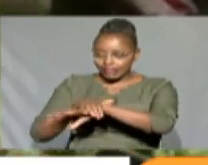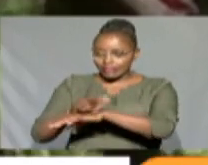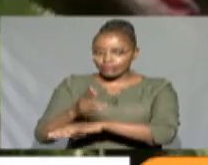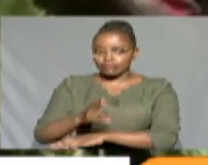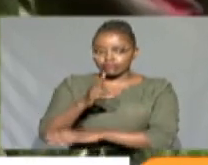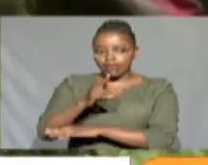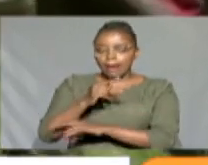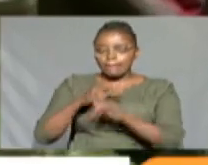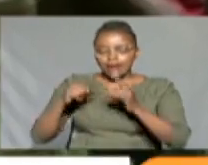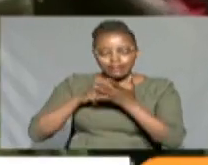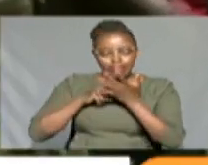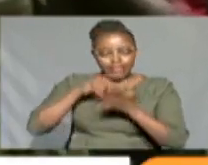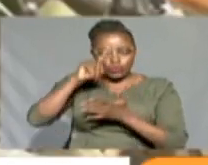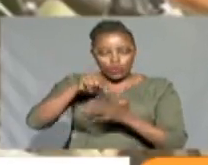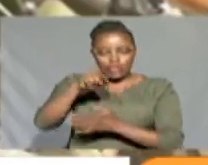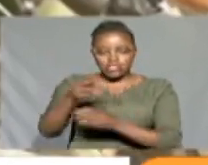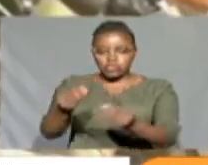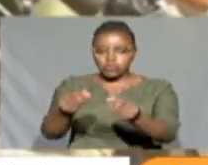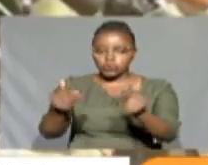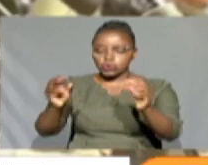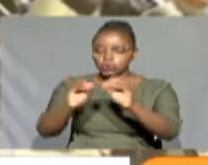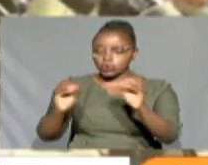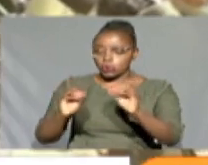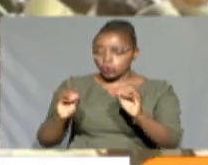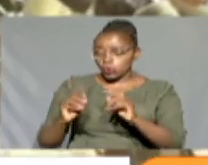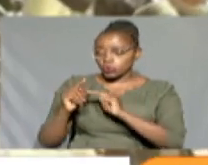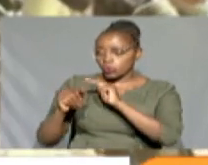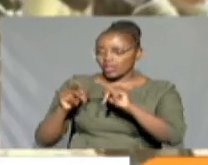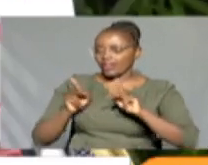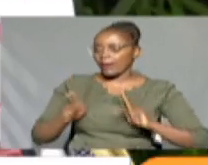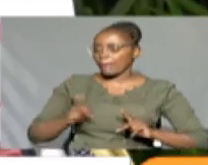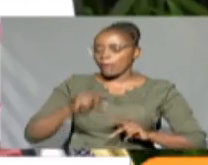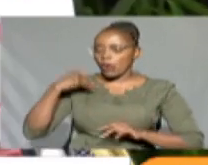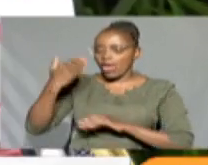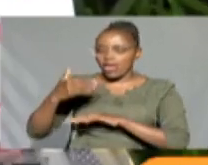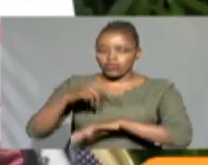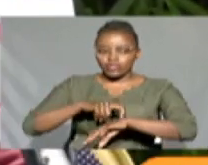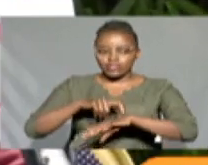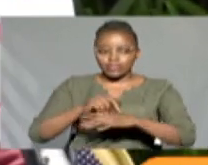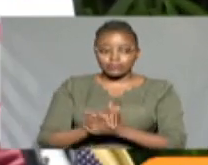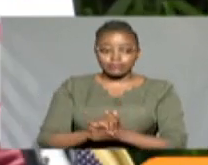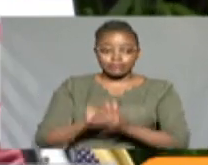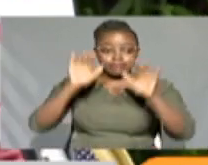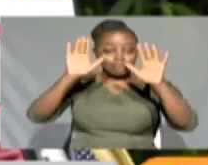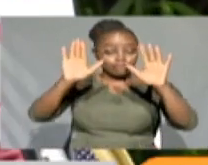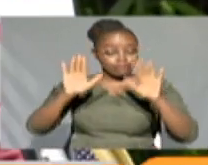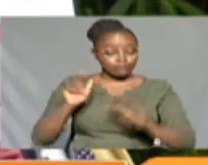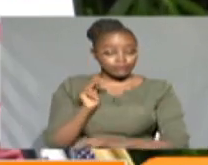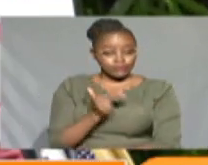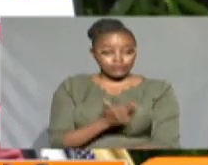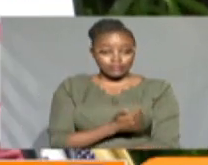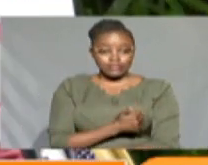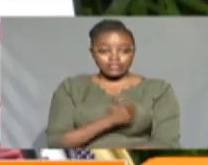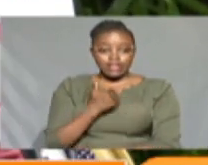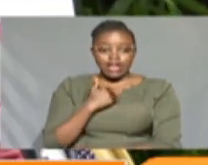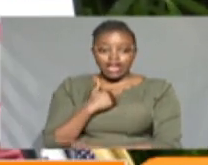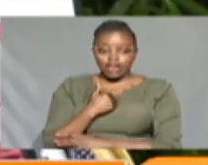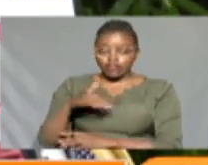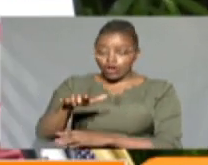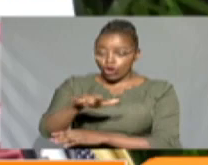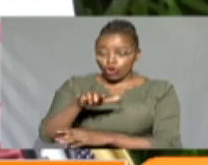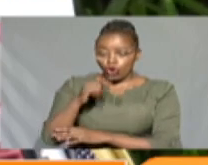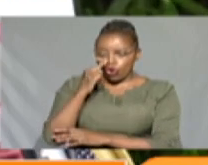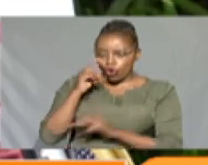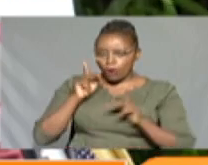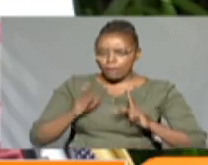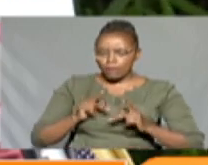hiyo wanasisitiza kuwa hiyo sio suluhu kwa mashambulizi hayo ya mara kwa mara. It is important for us to have our local home guards